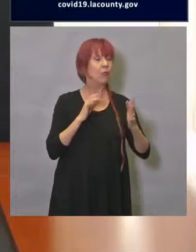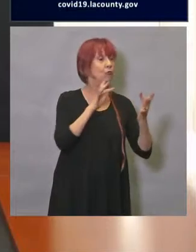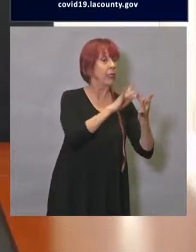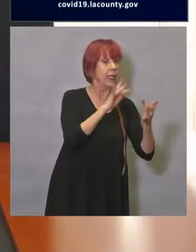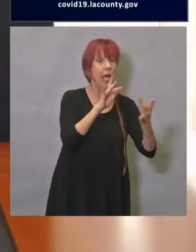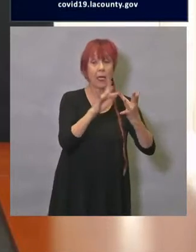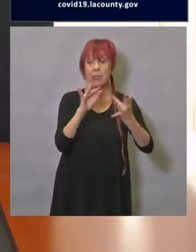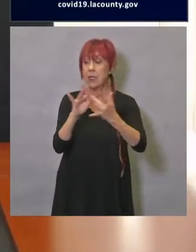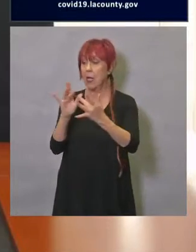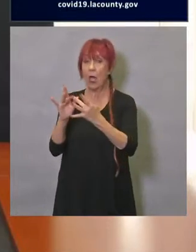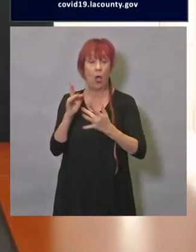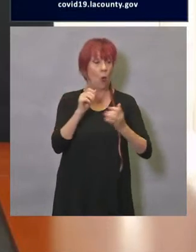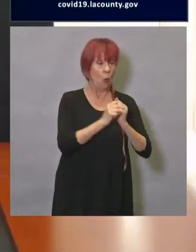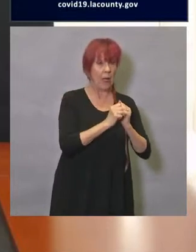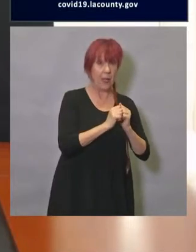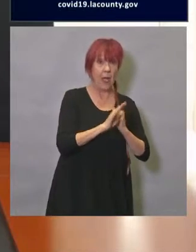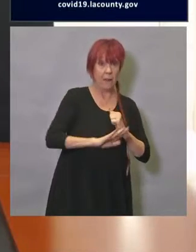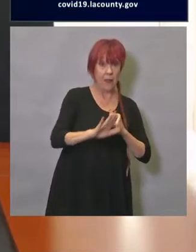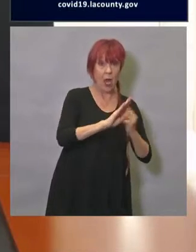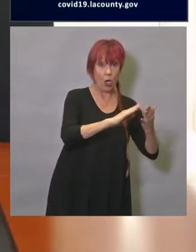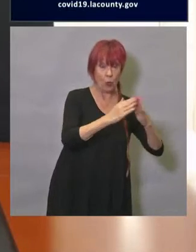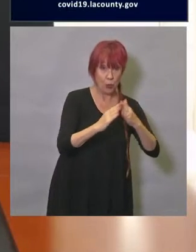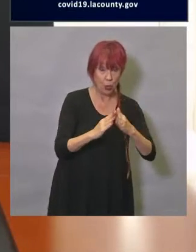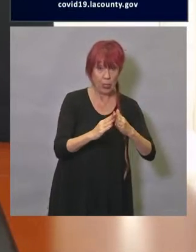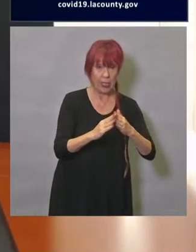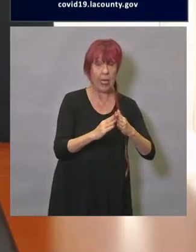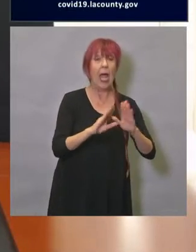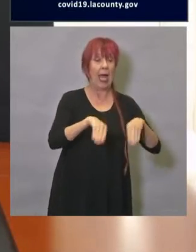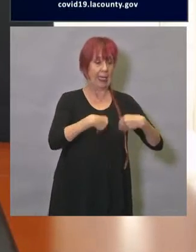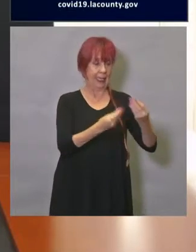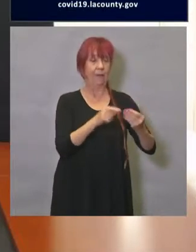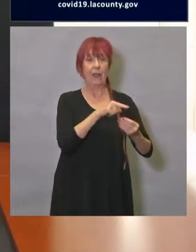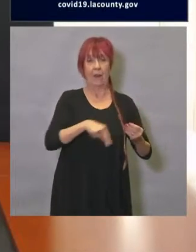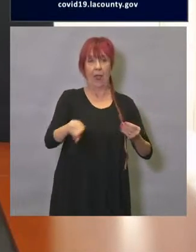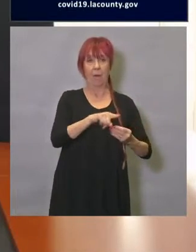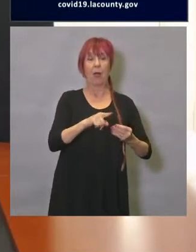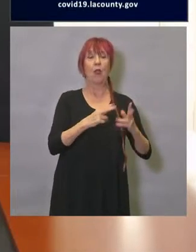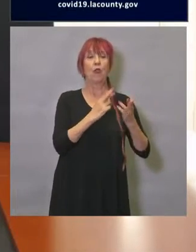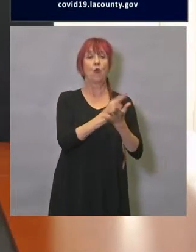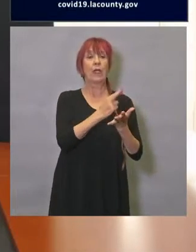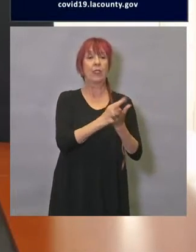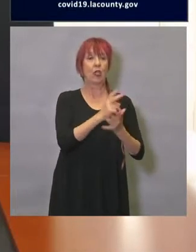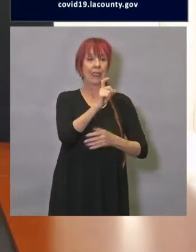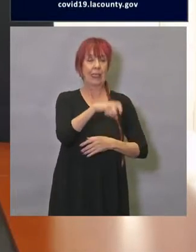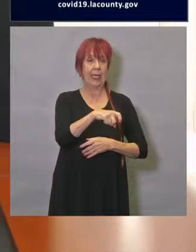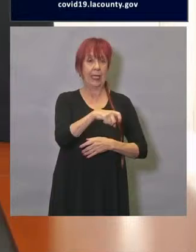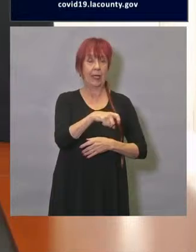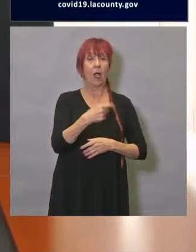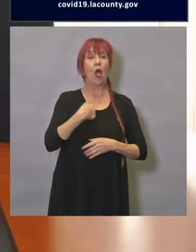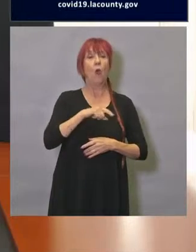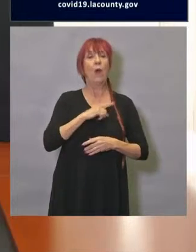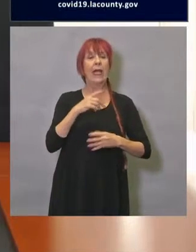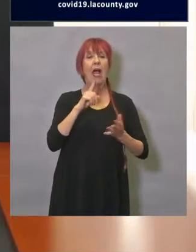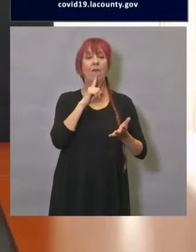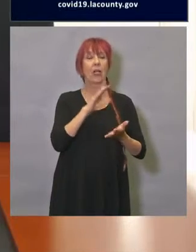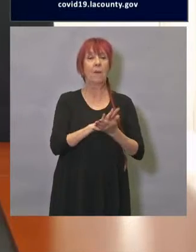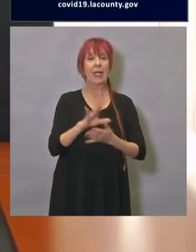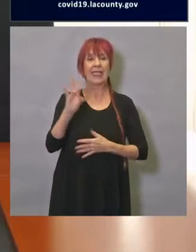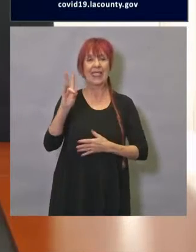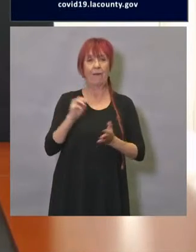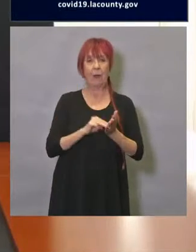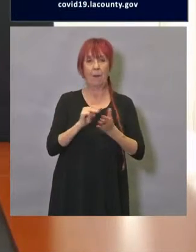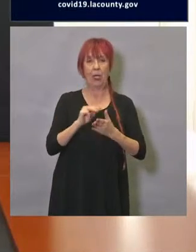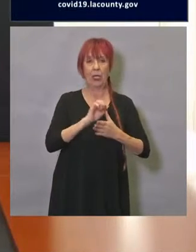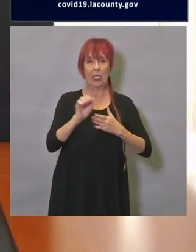they know and work with and providing them with the resources they need. Health Services committed about $7 million in investment, and